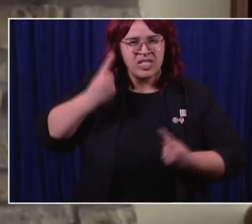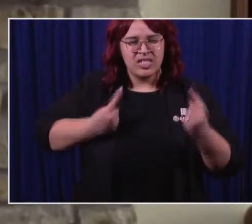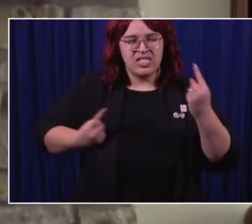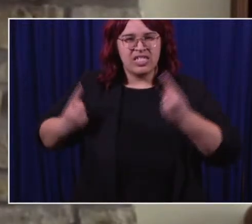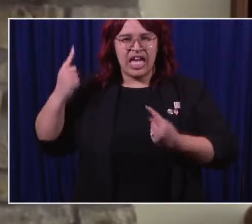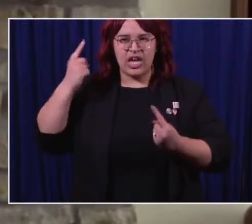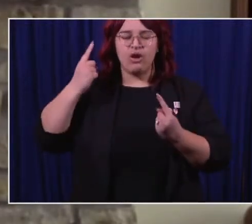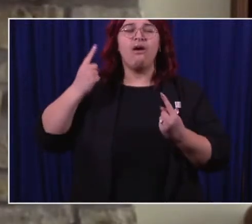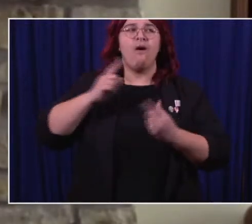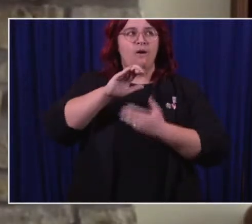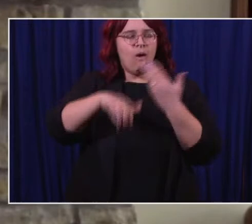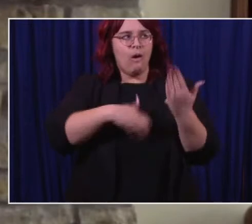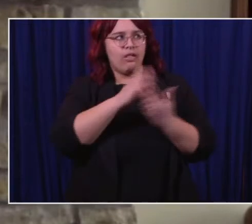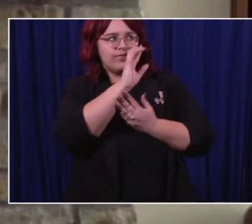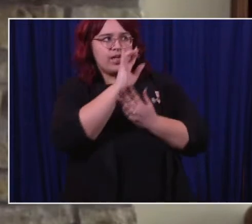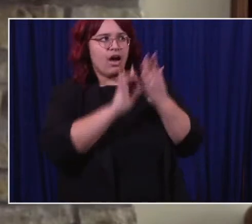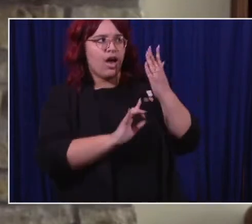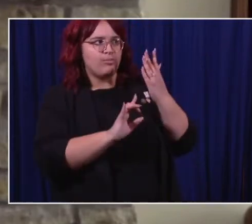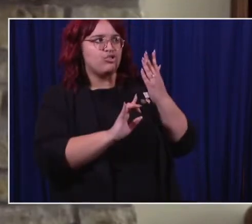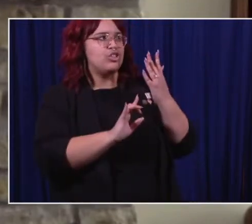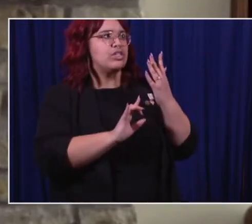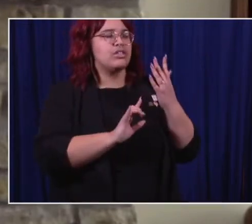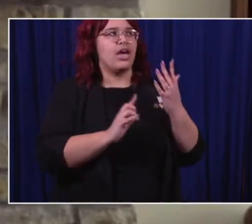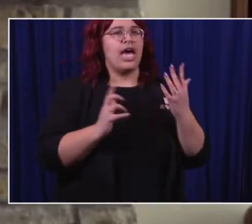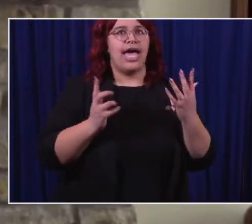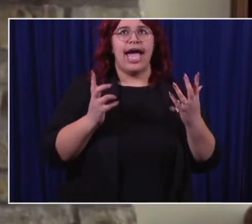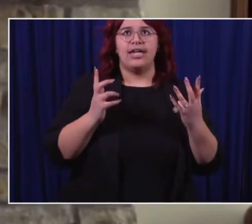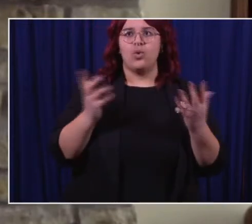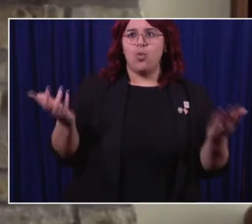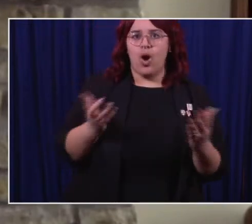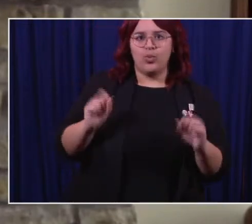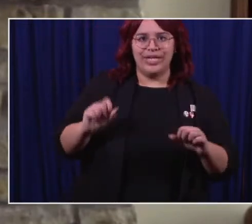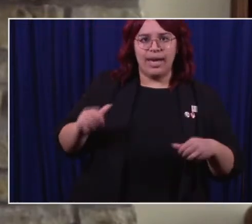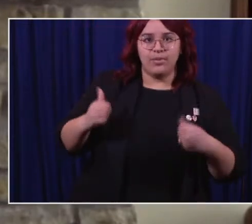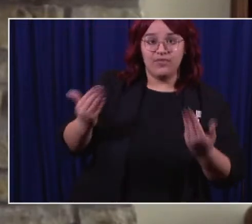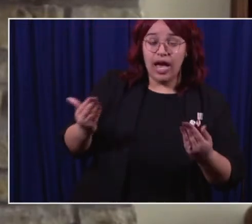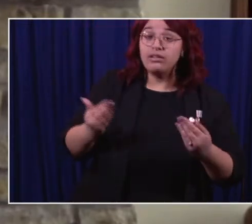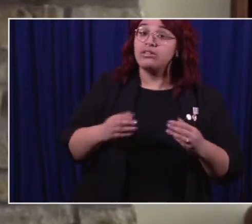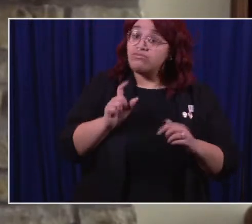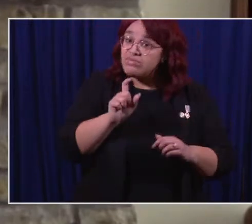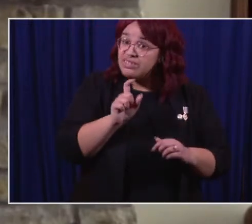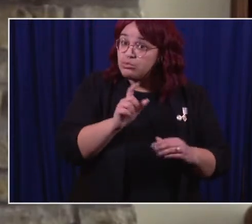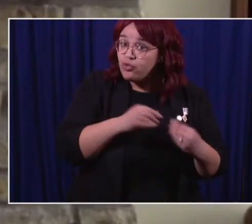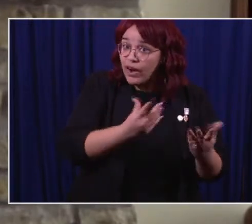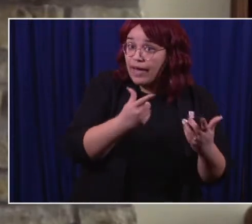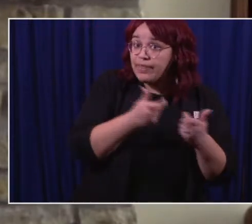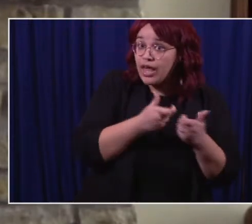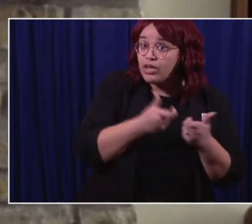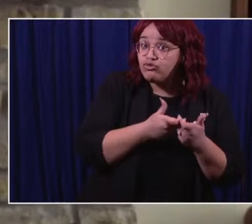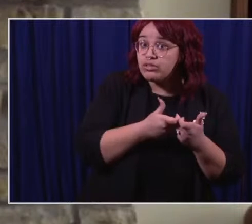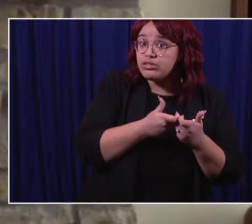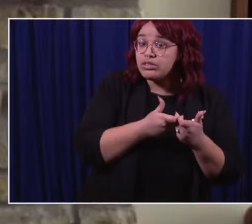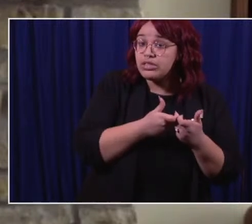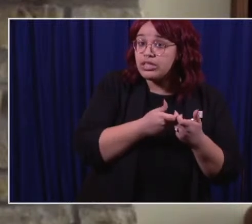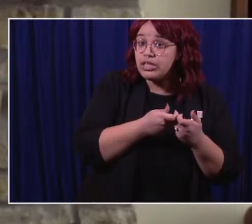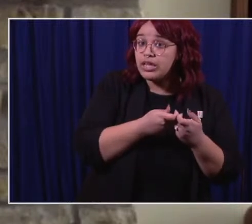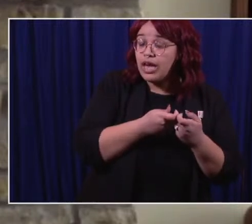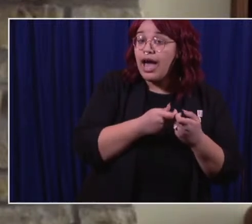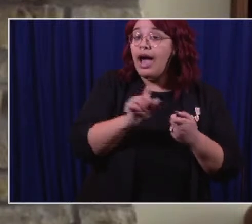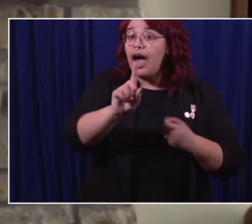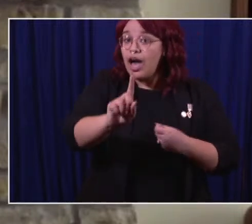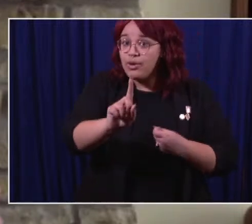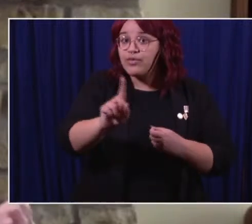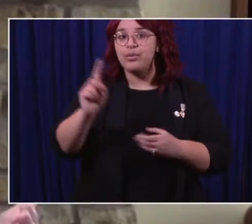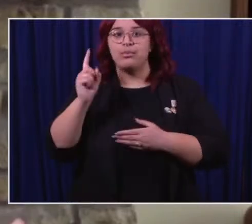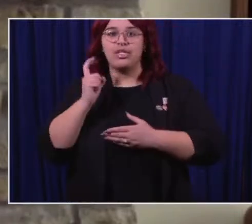making sure the power is there, everything is there at the same time, keeping the price down for the consumer.